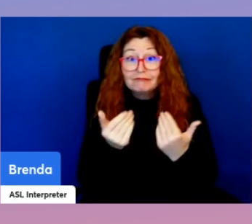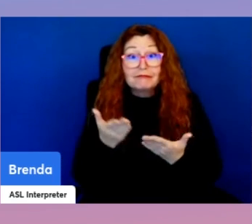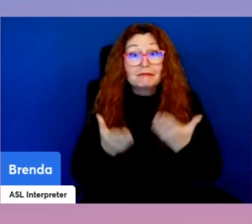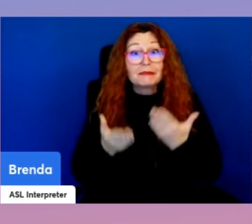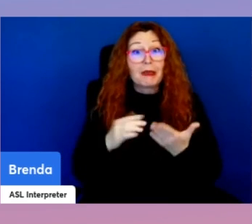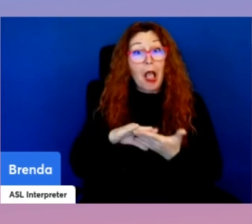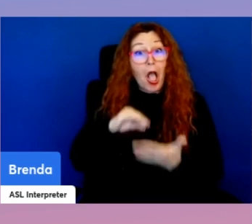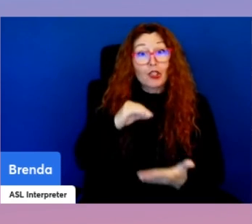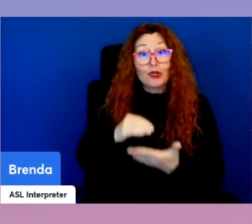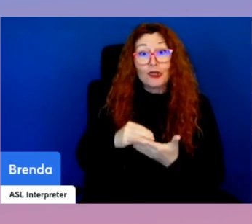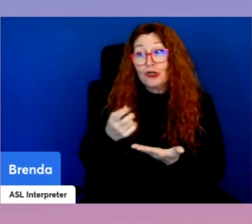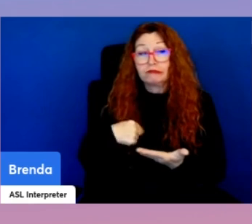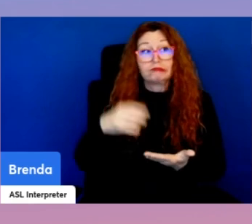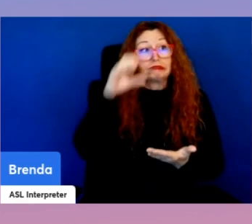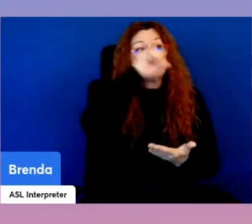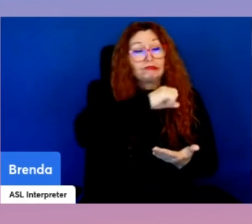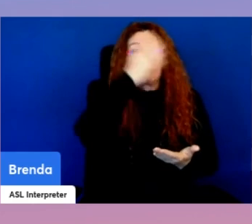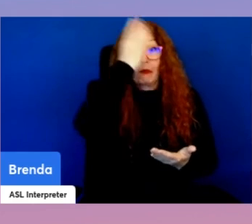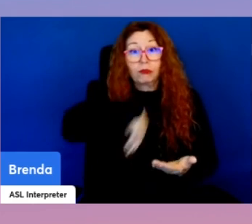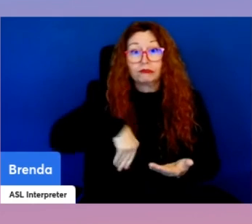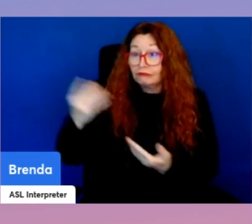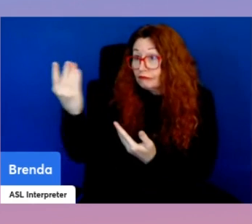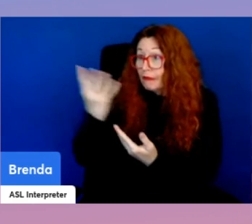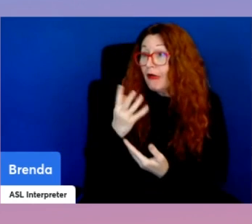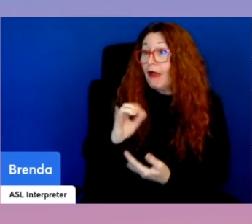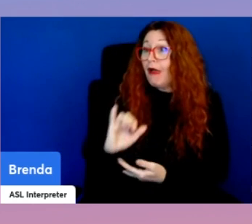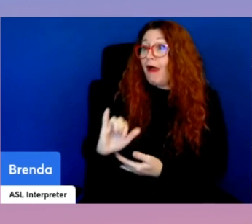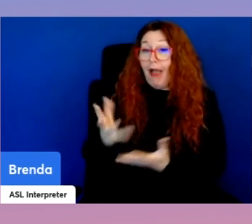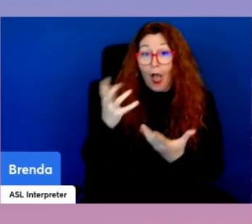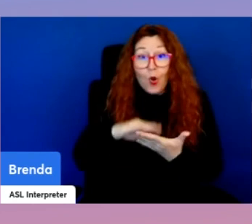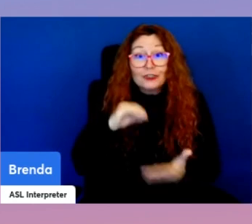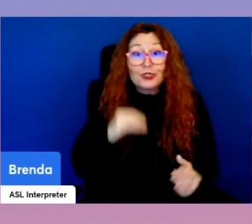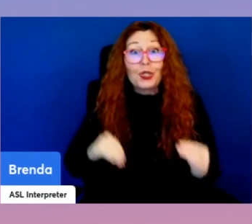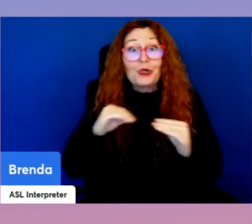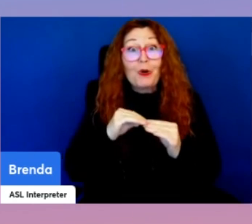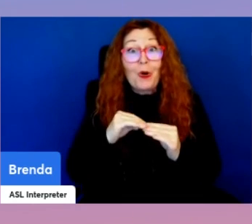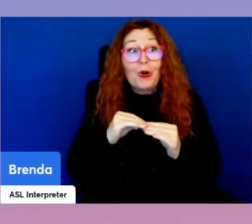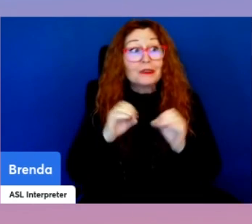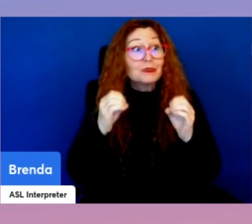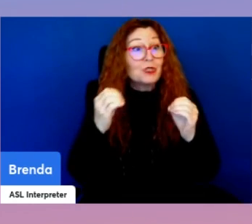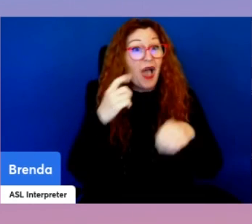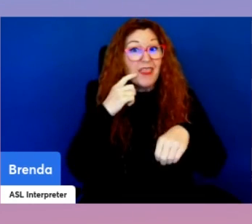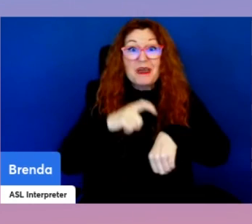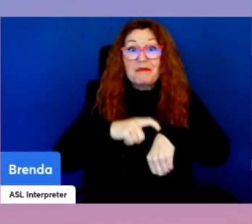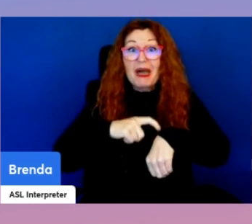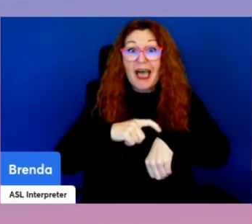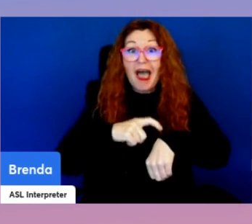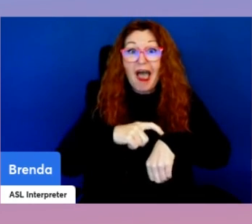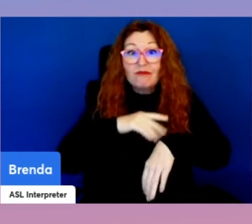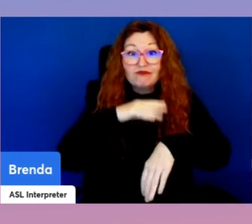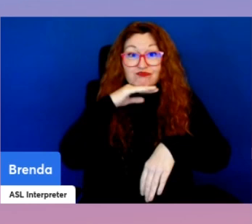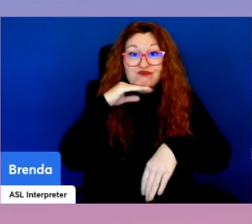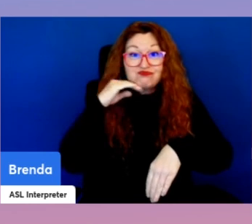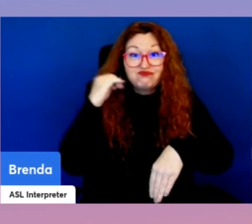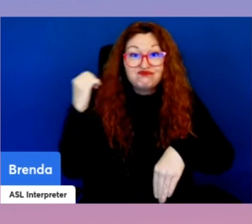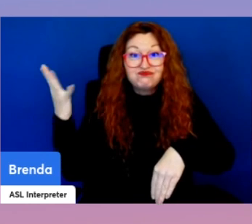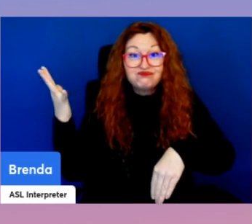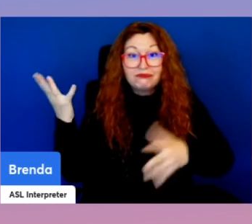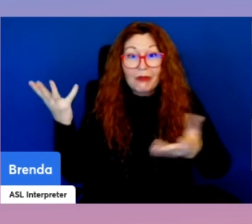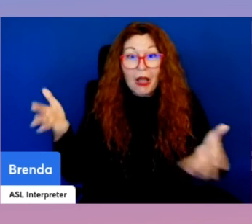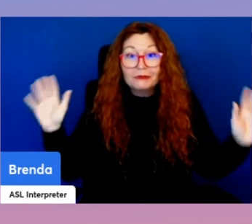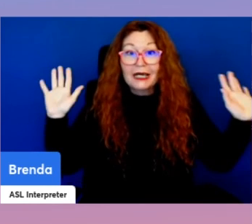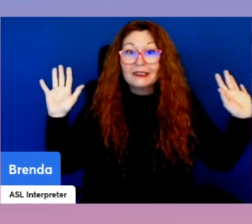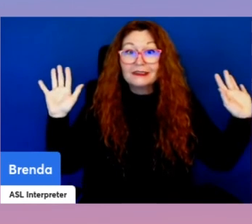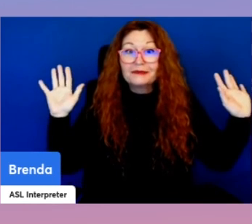And always looking to learn more. Anyways, I think I'm at about time. That's it for me.